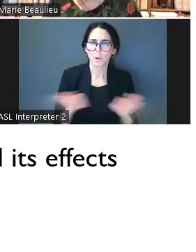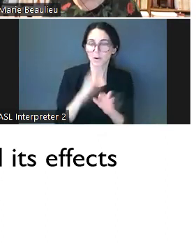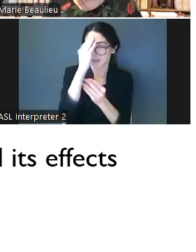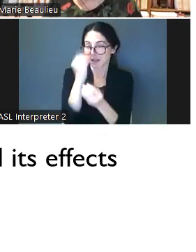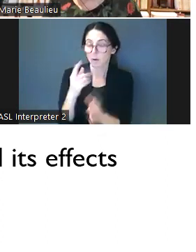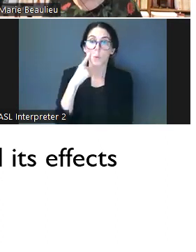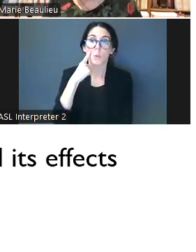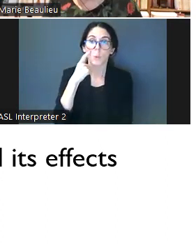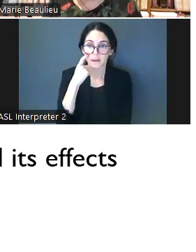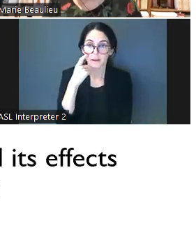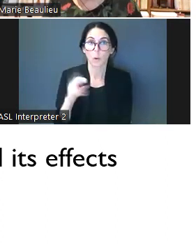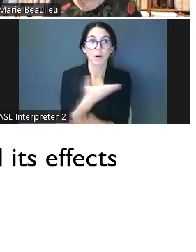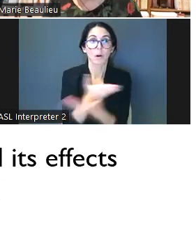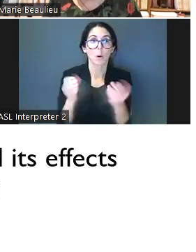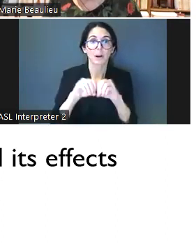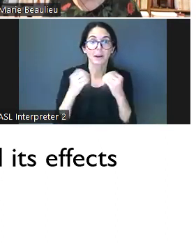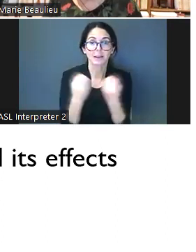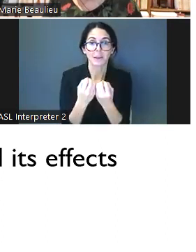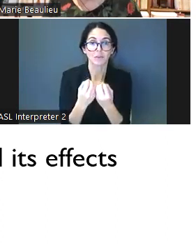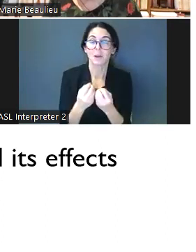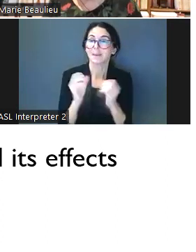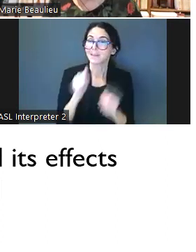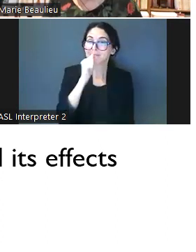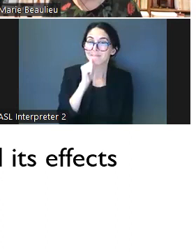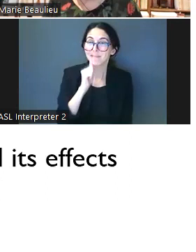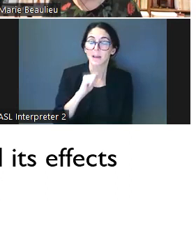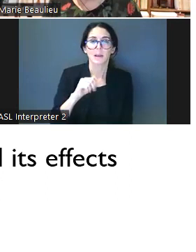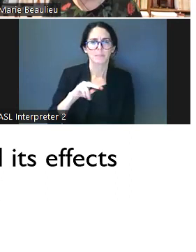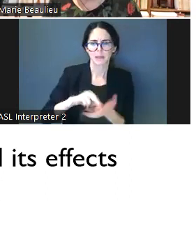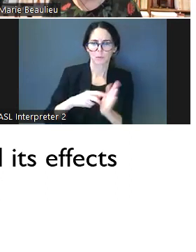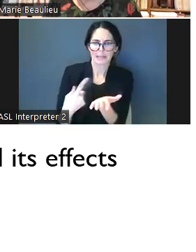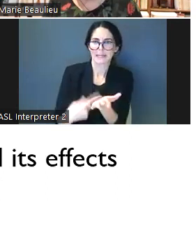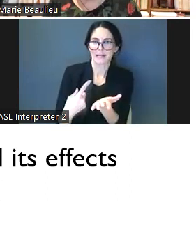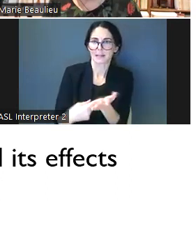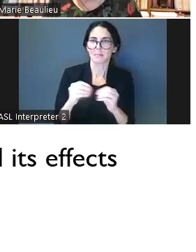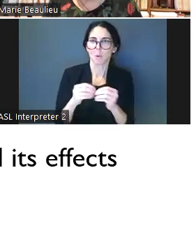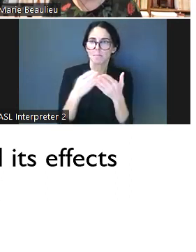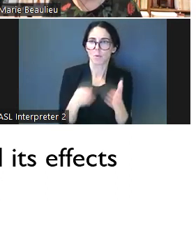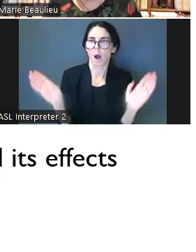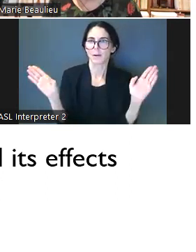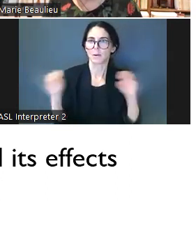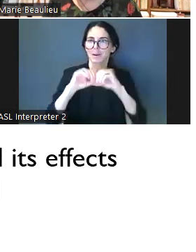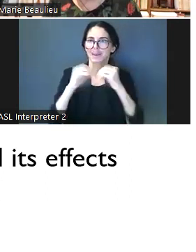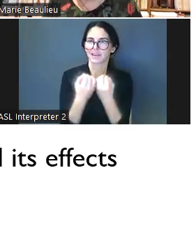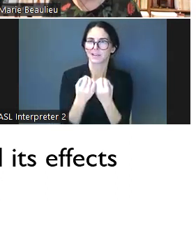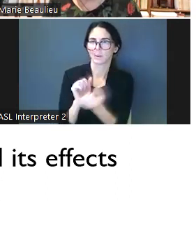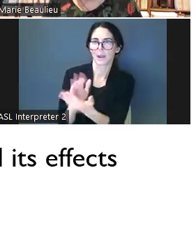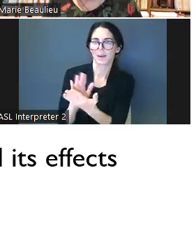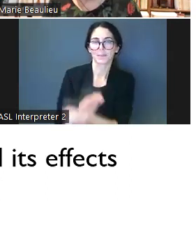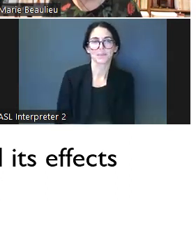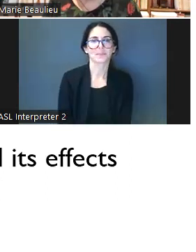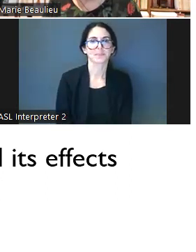broadly organizations, so intolerance can be addressed in a collective and organizational manner. Among